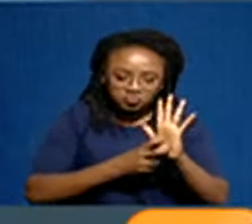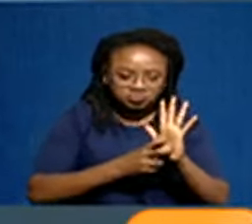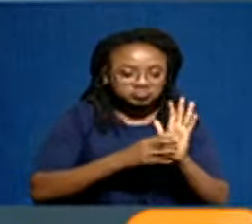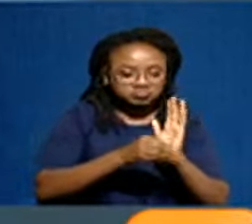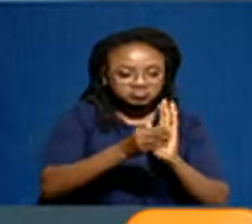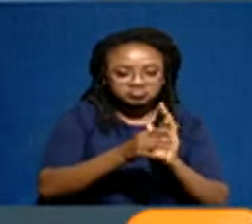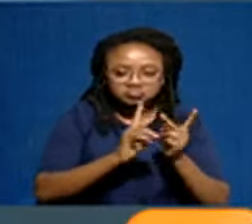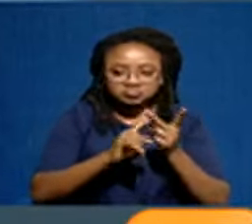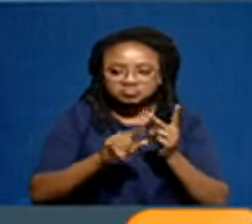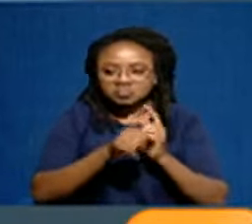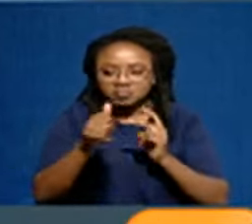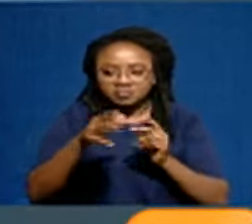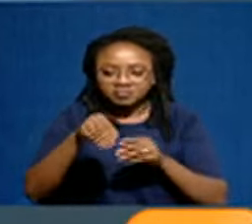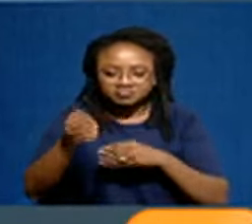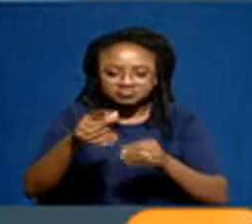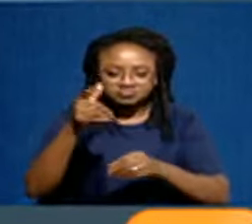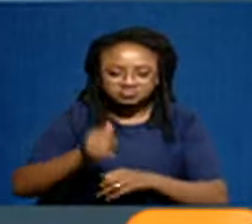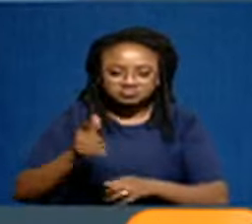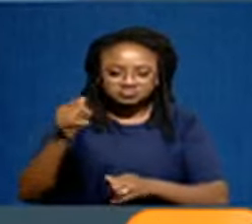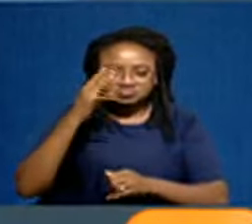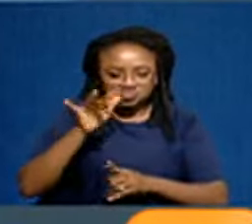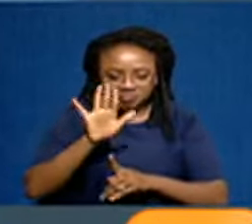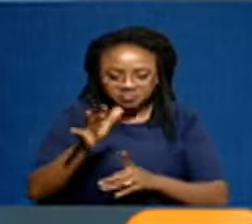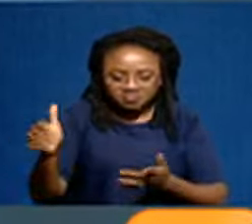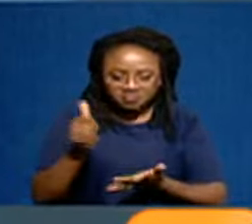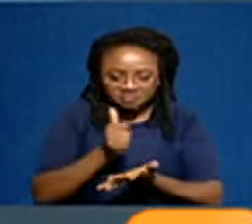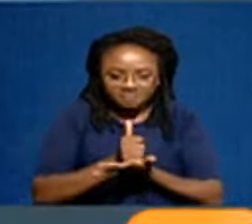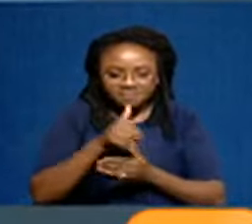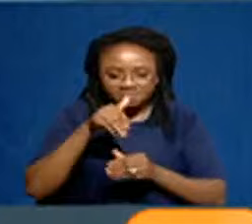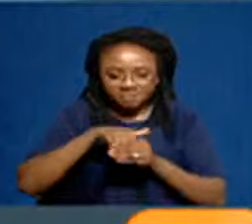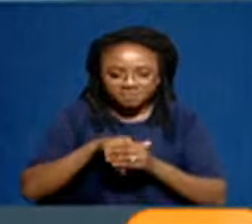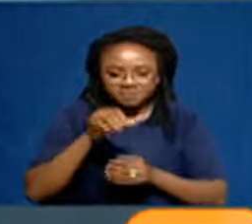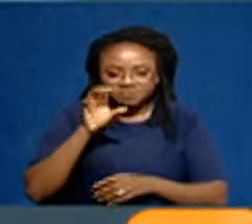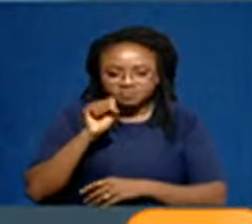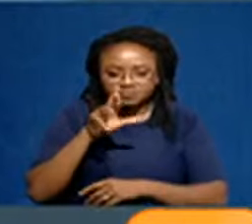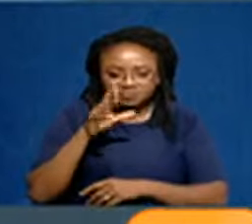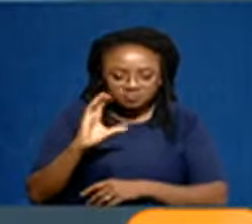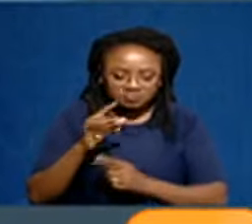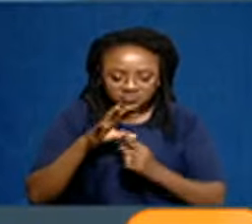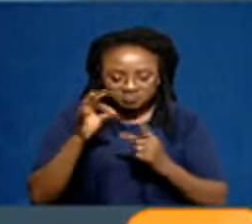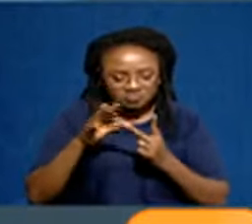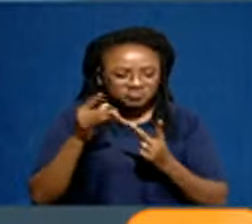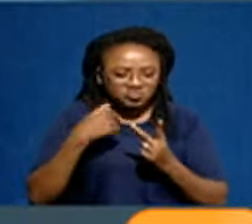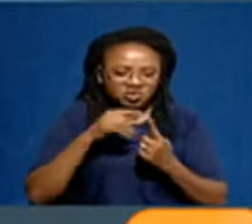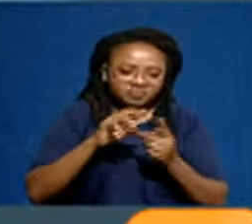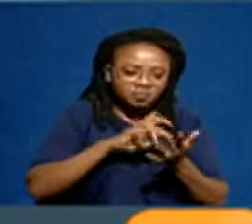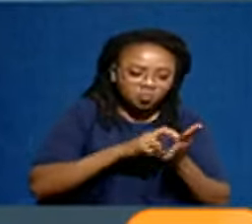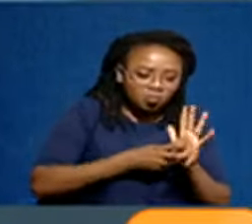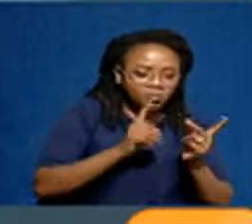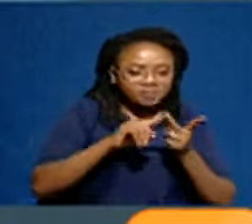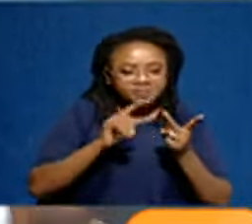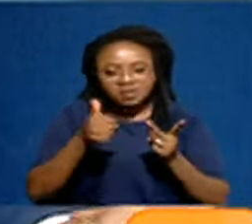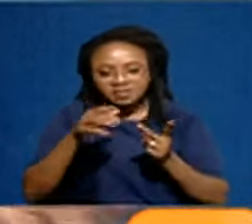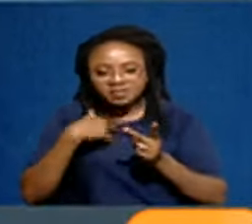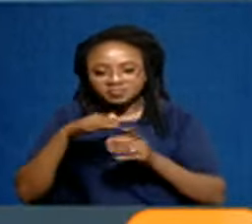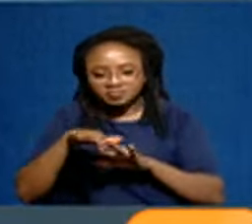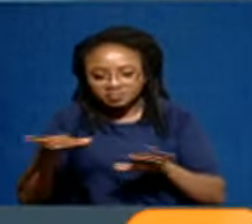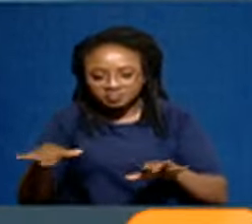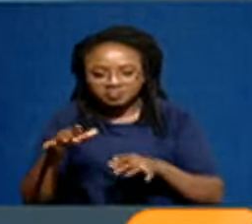giving permanent and pensionable, because all those are terms in employment that are acceptable by SRC. Yeah. And therefore, as much as we have that union for the